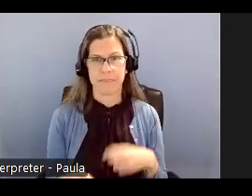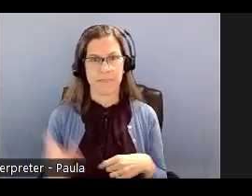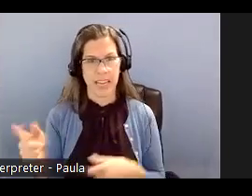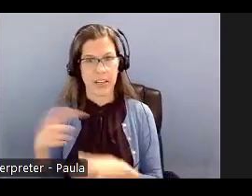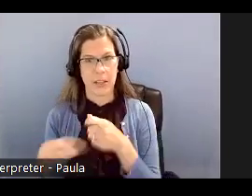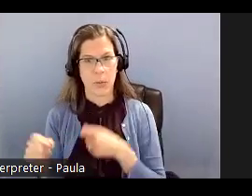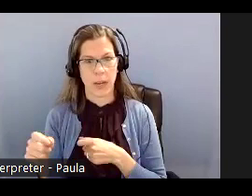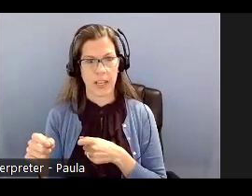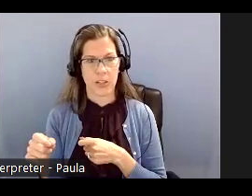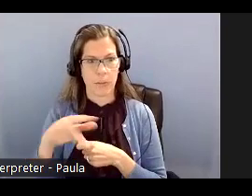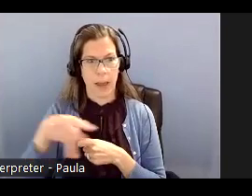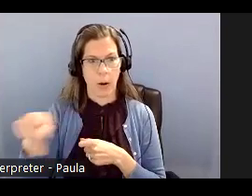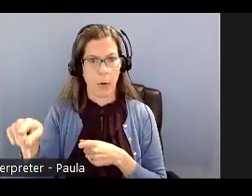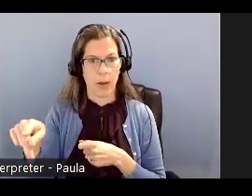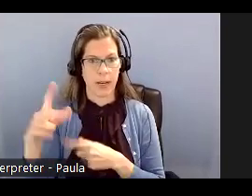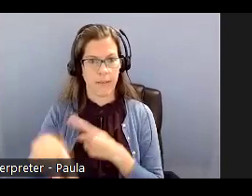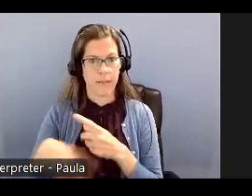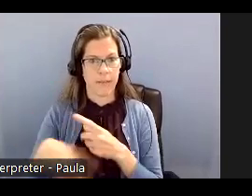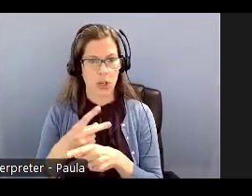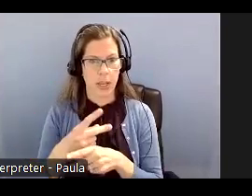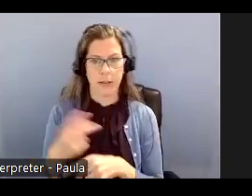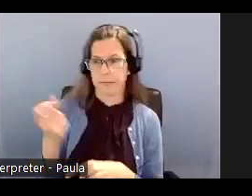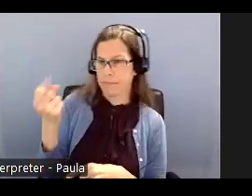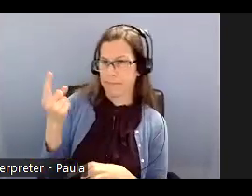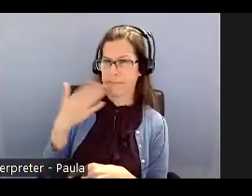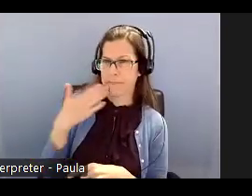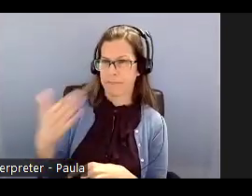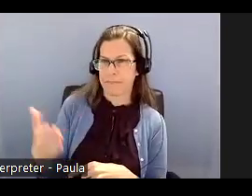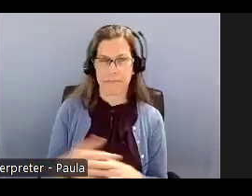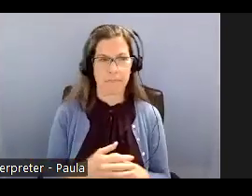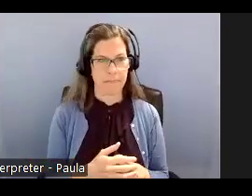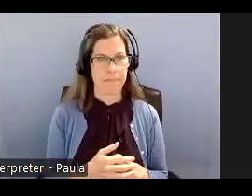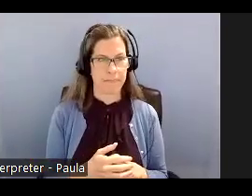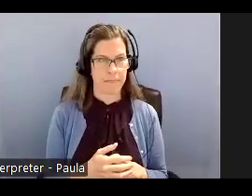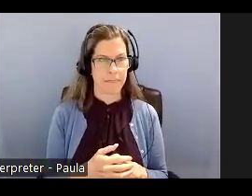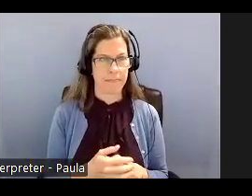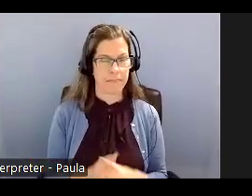switch to the PowerPoint. Understood. Thank you.